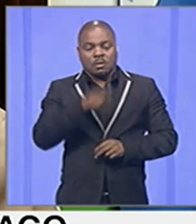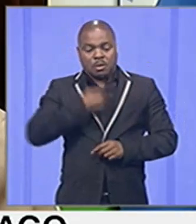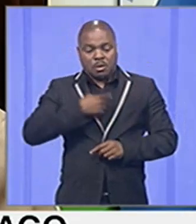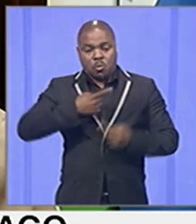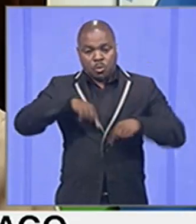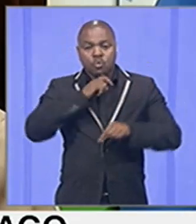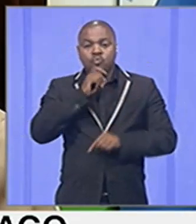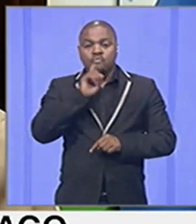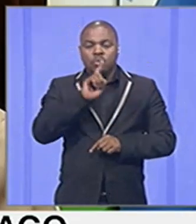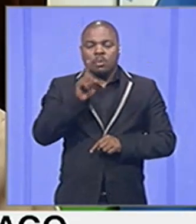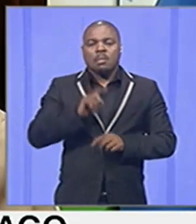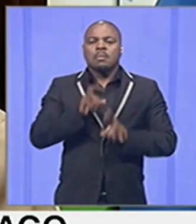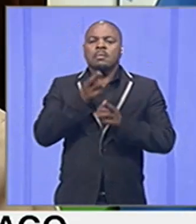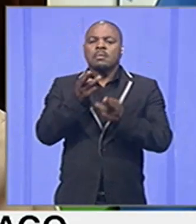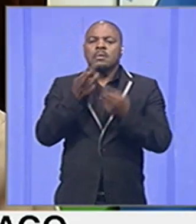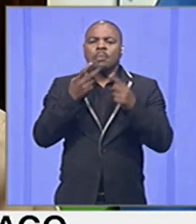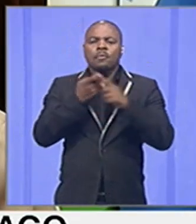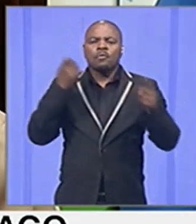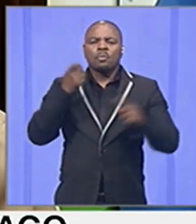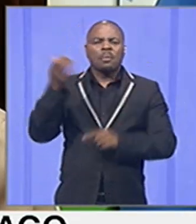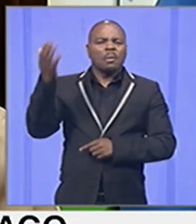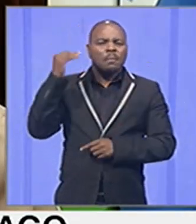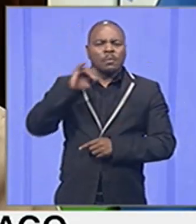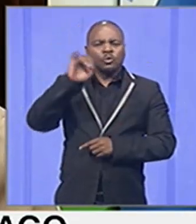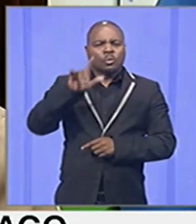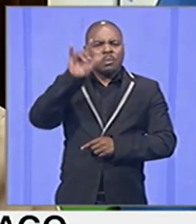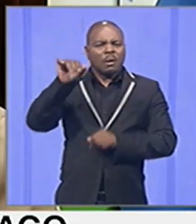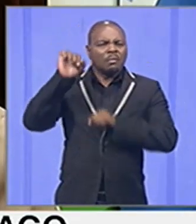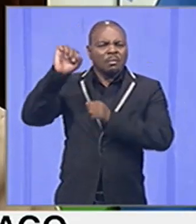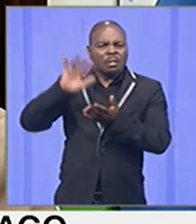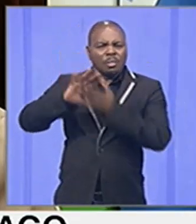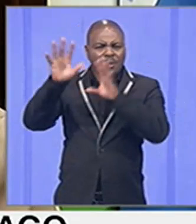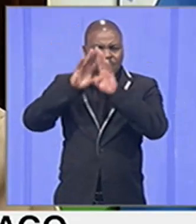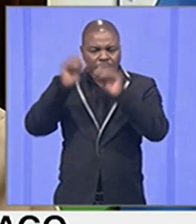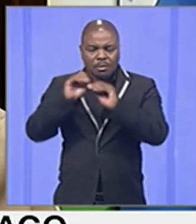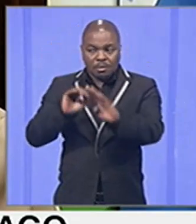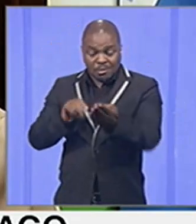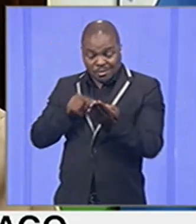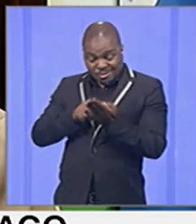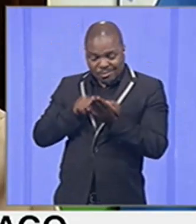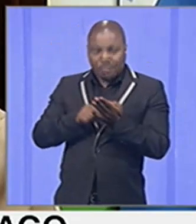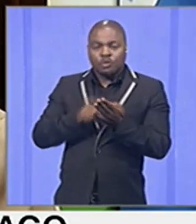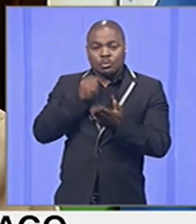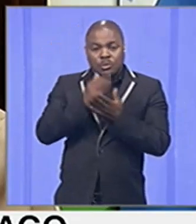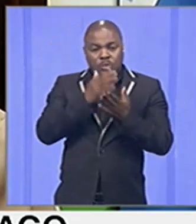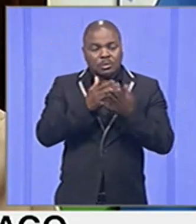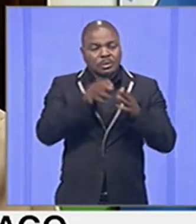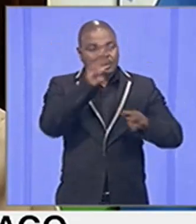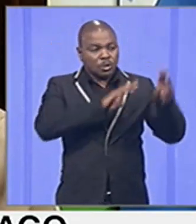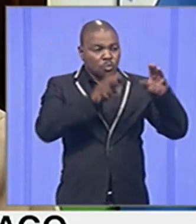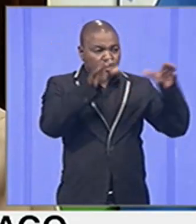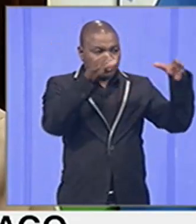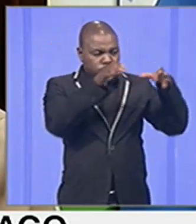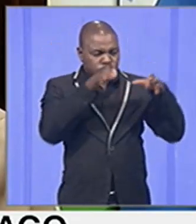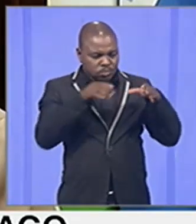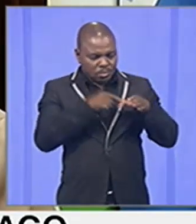that we received after the July riots, and we are making sure that the security clusters are adhering to